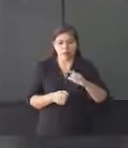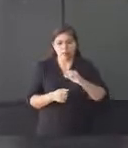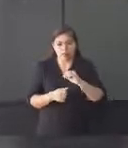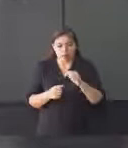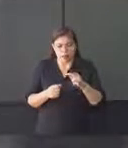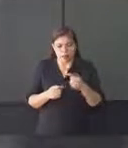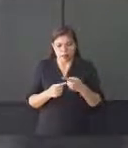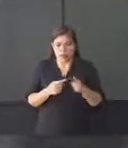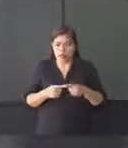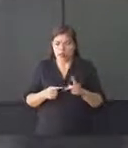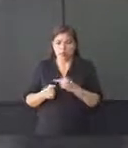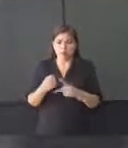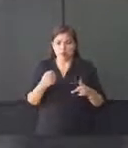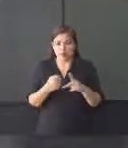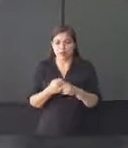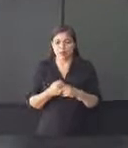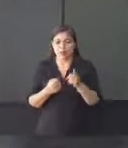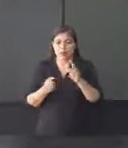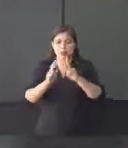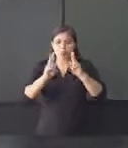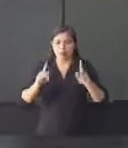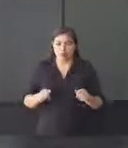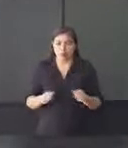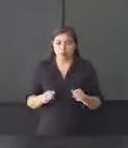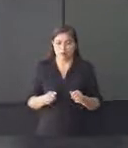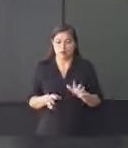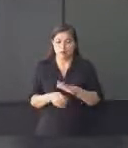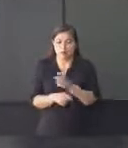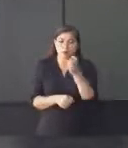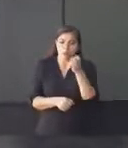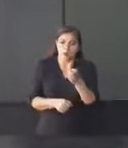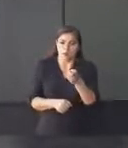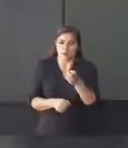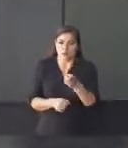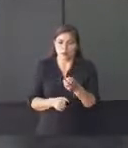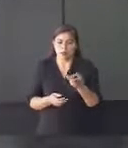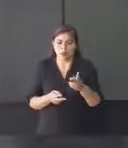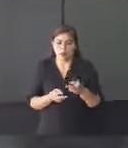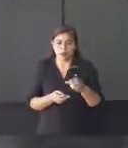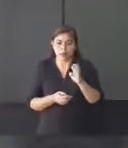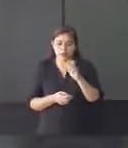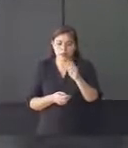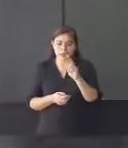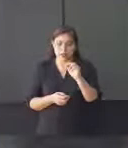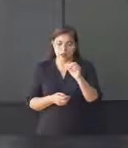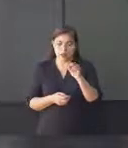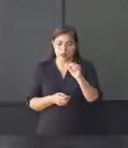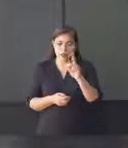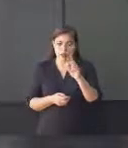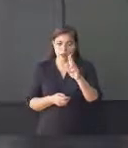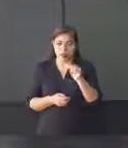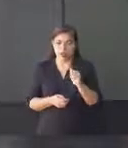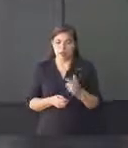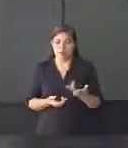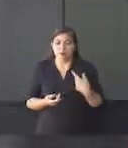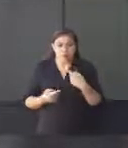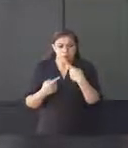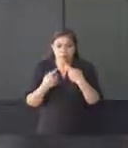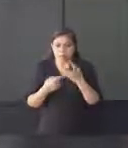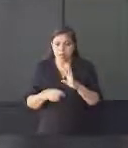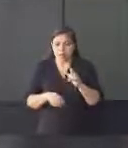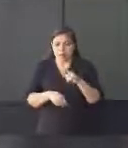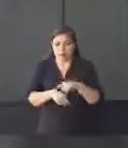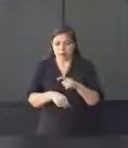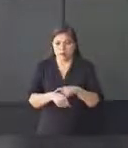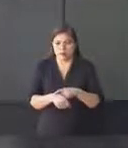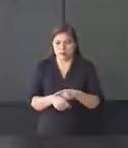of course, stabilizes the situations of peace. That's why in this case of Extremadura, then we can talk about it. I